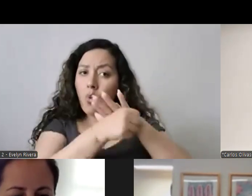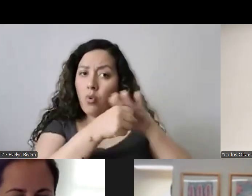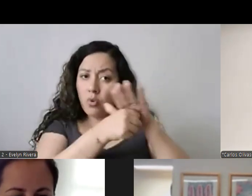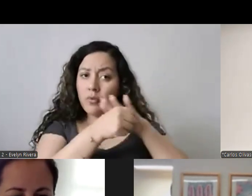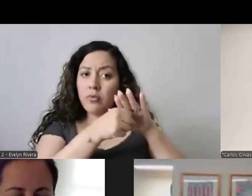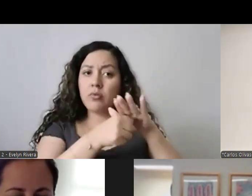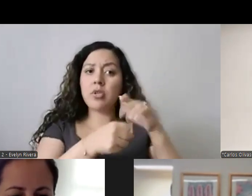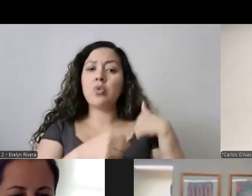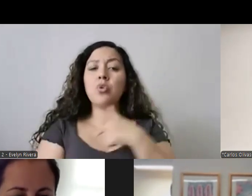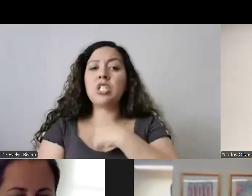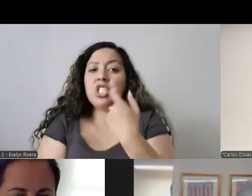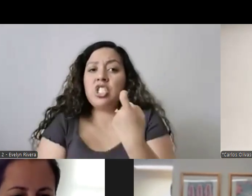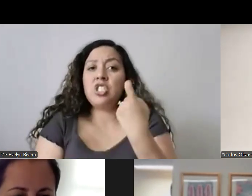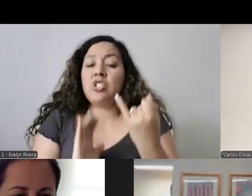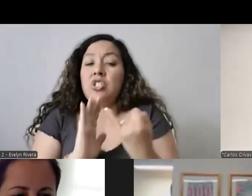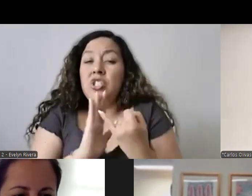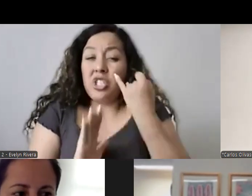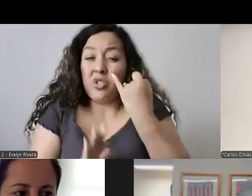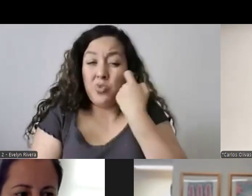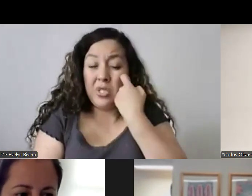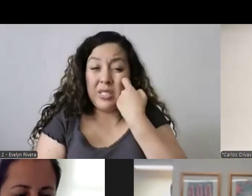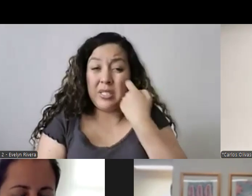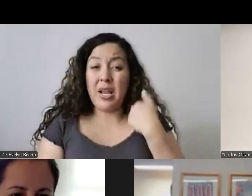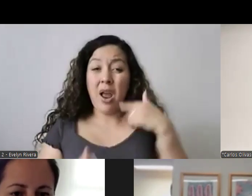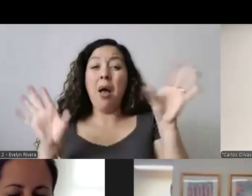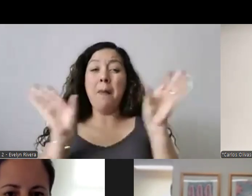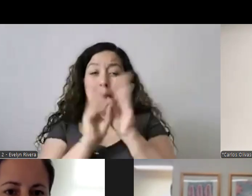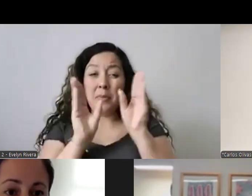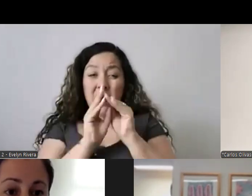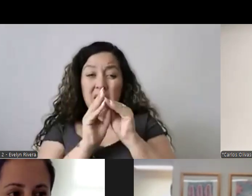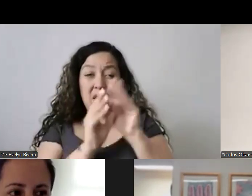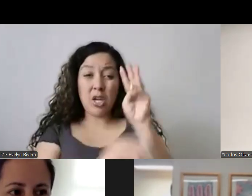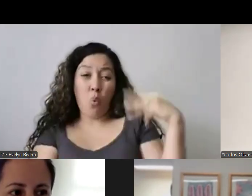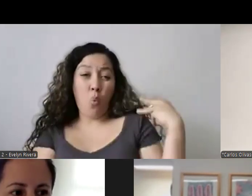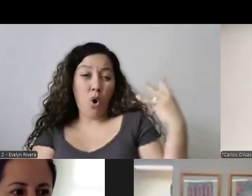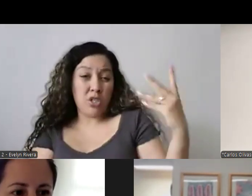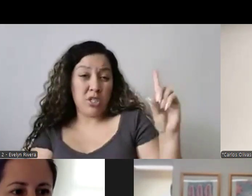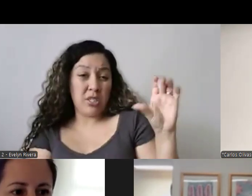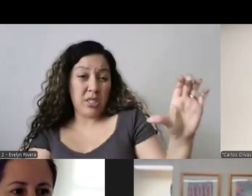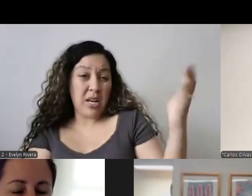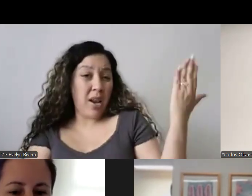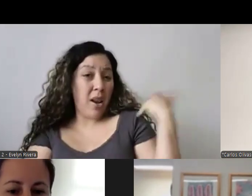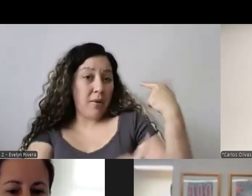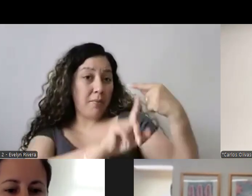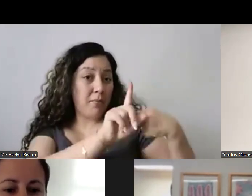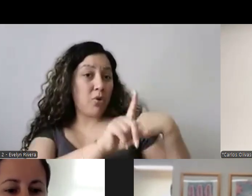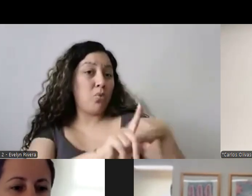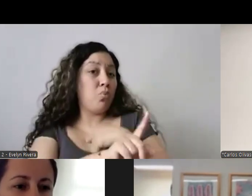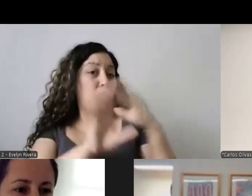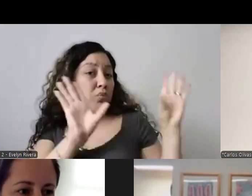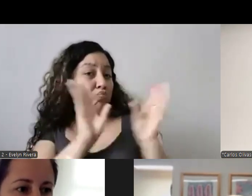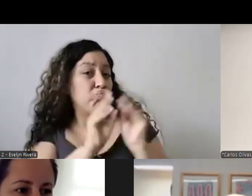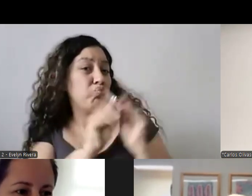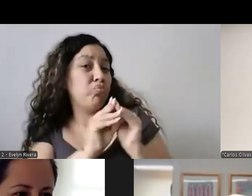a PCORI, a Patient-Centered Outcomes Research Institute meeting in Washington, D.C. last month, where we convened a group of people to say, what are we